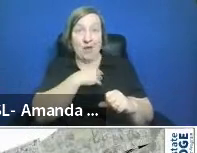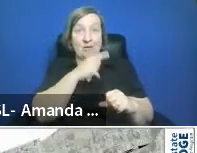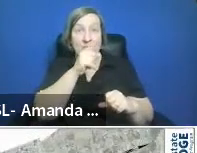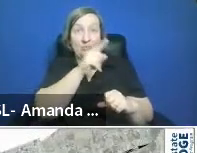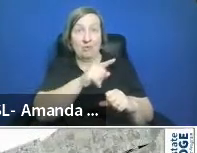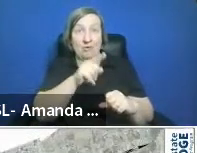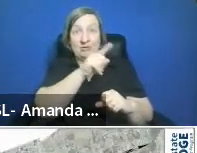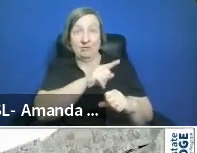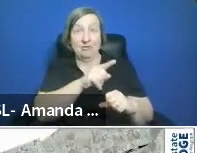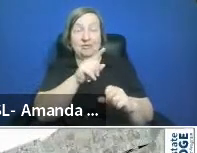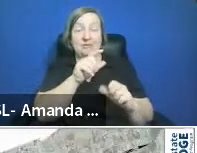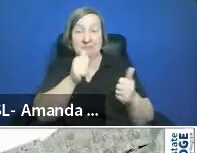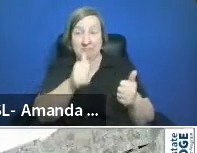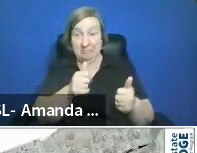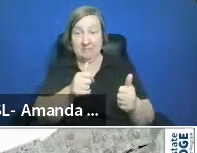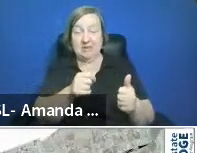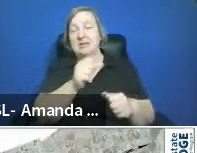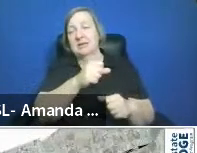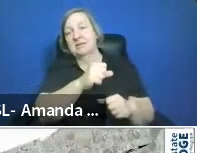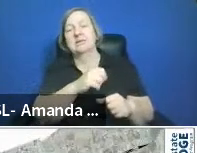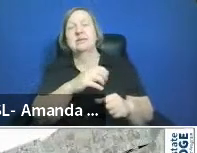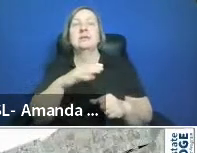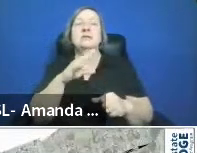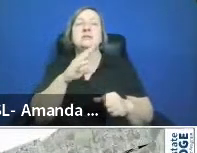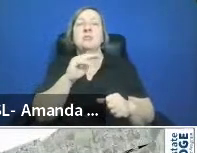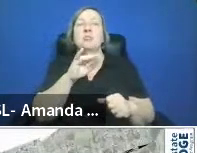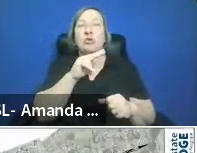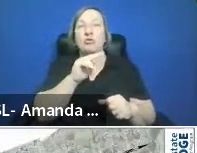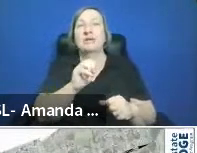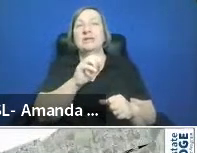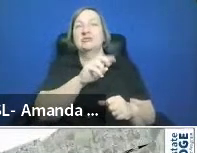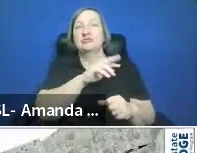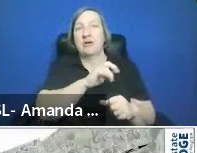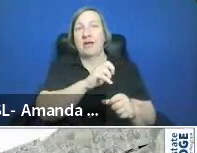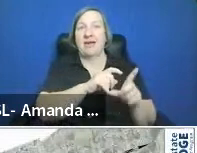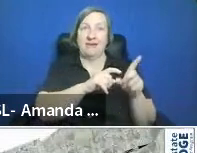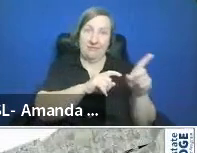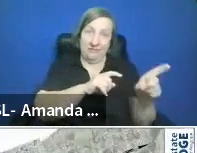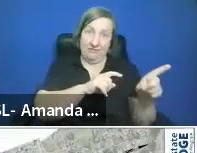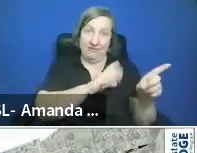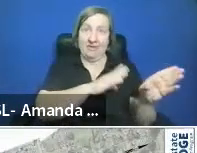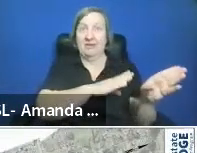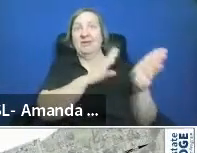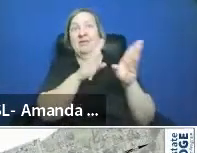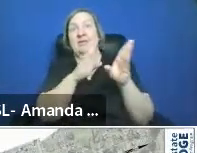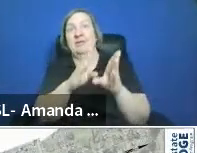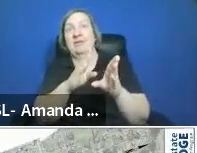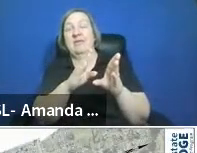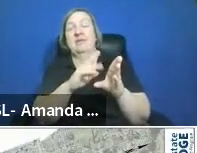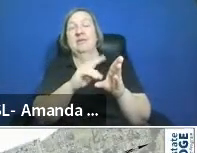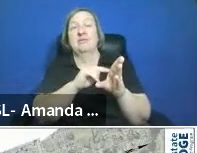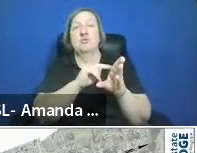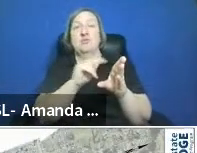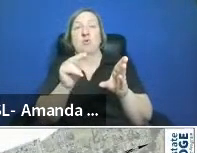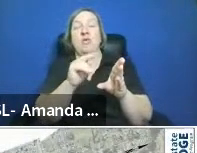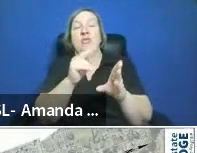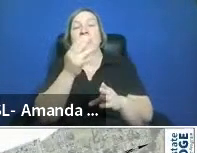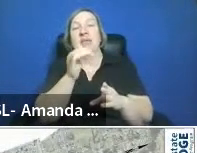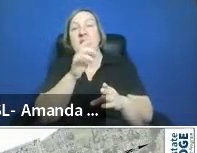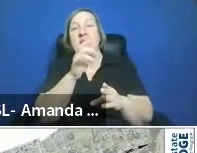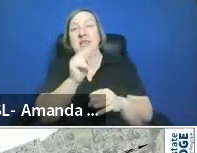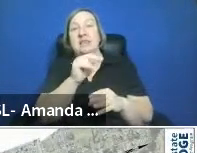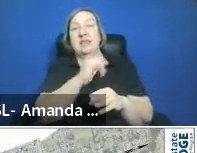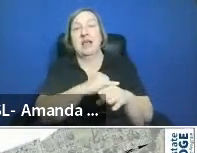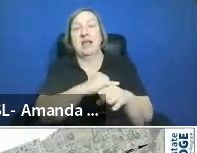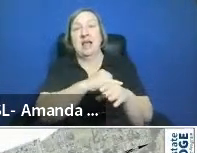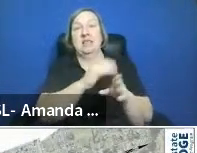Yes. Excellent. So Marine Drive interchange, moving northward, Hayden Island interchange. On the Washington side, scooting